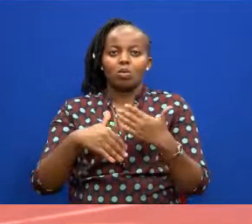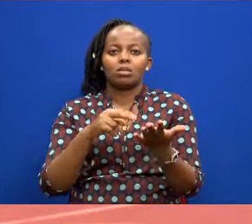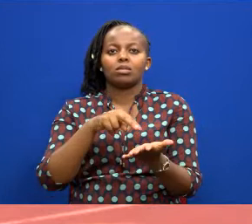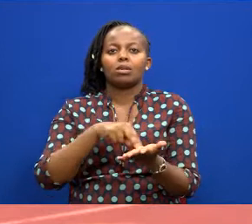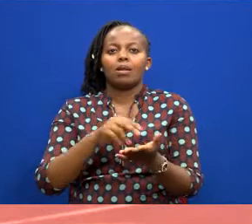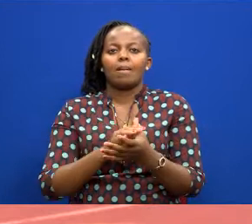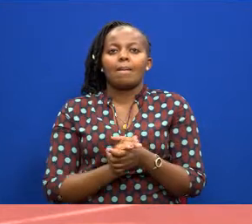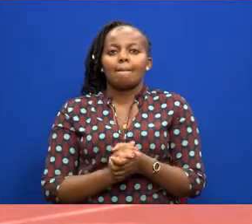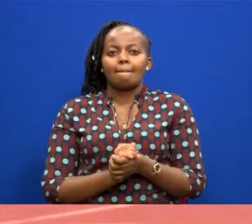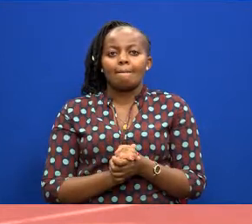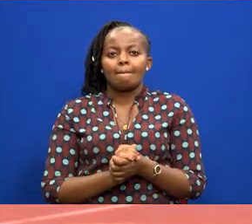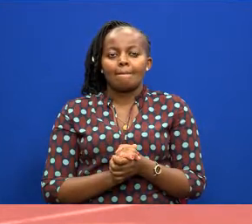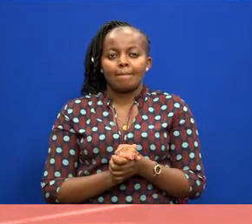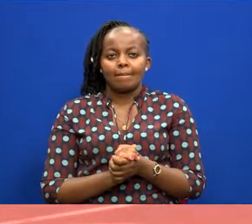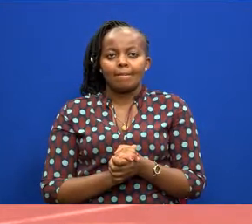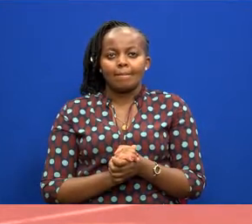feet.